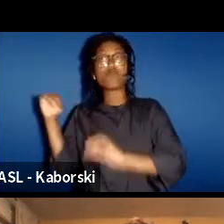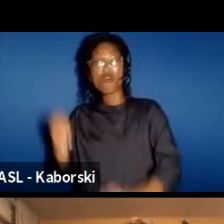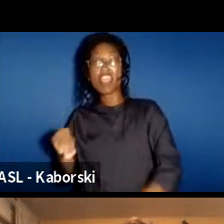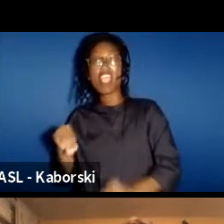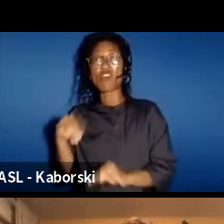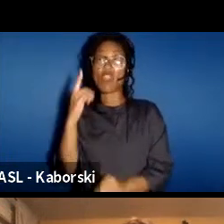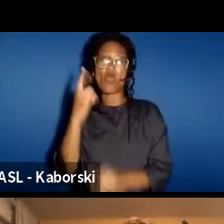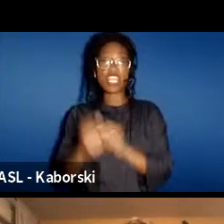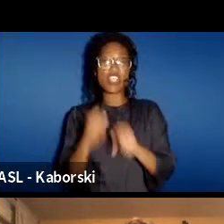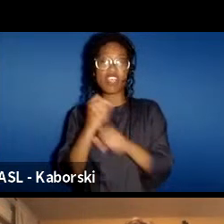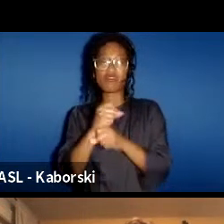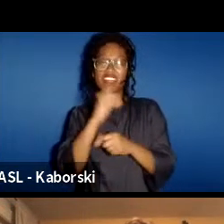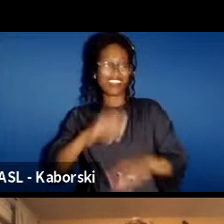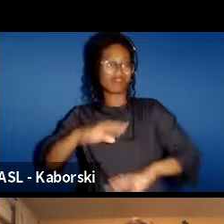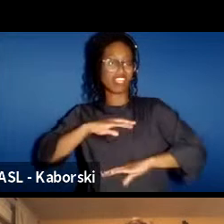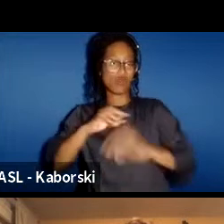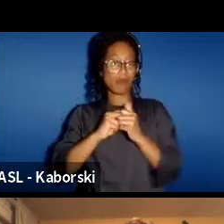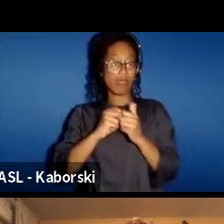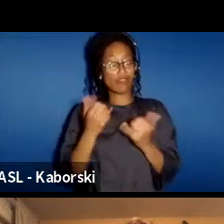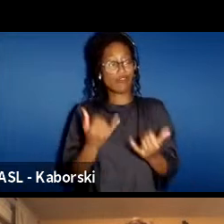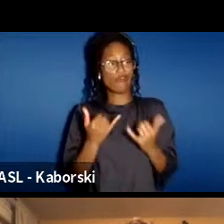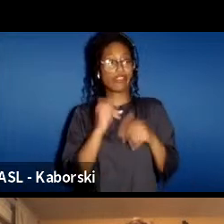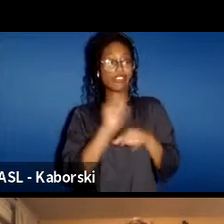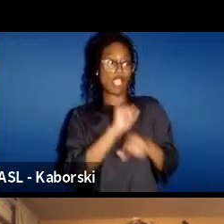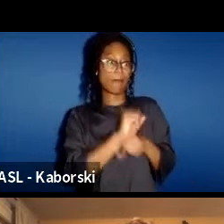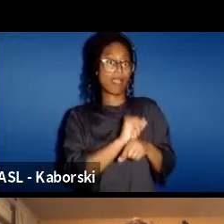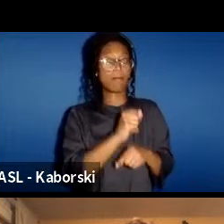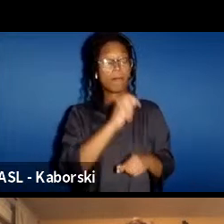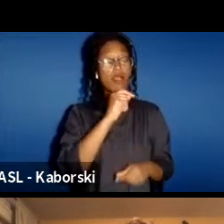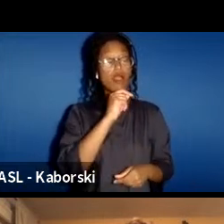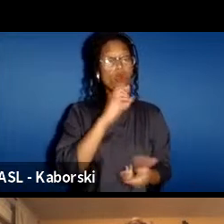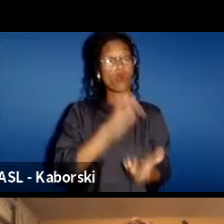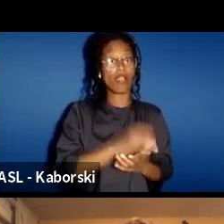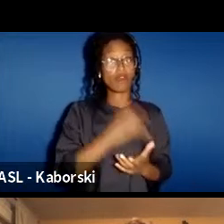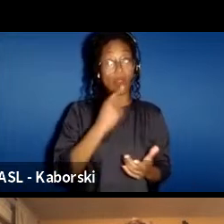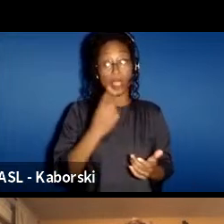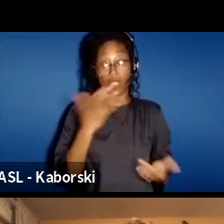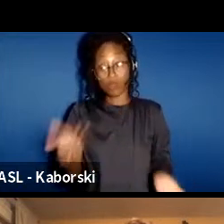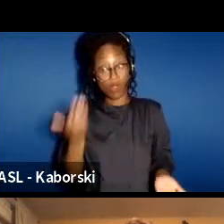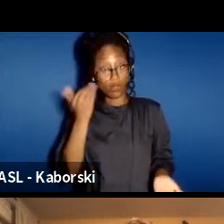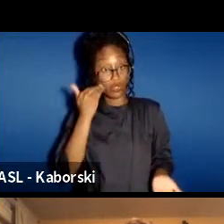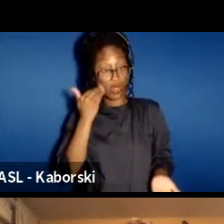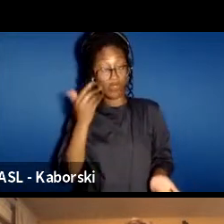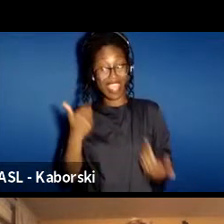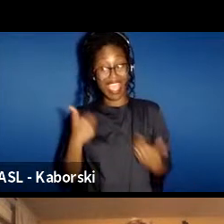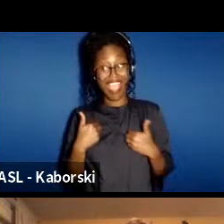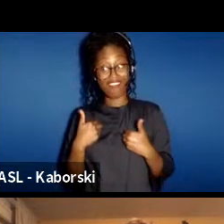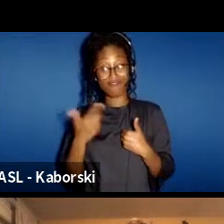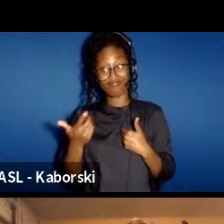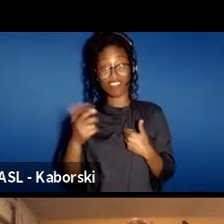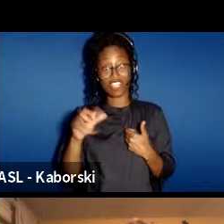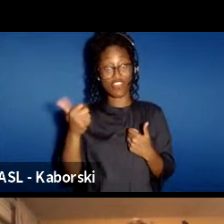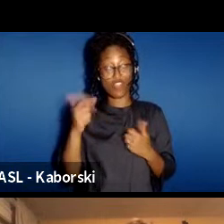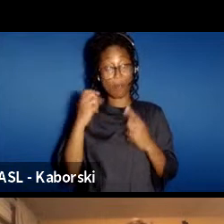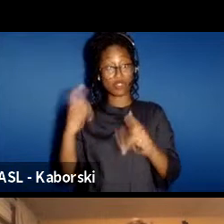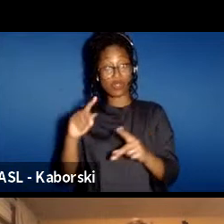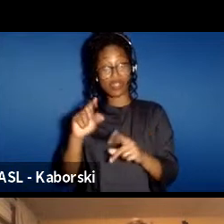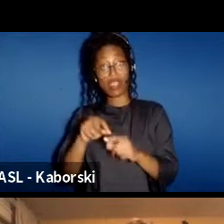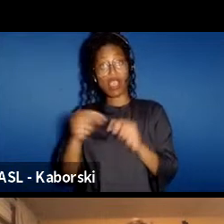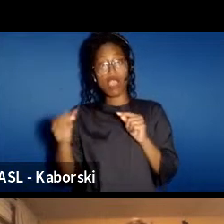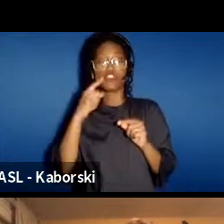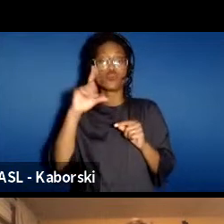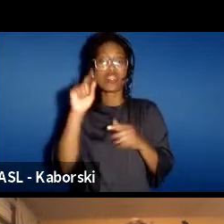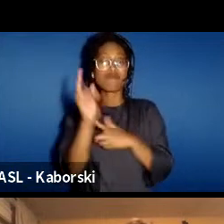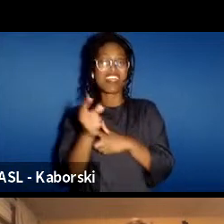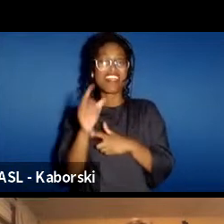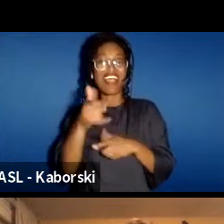I wasn't very happy where I was. My wife said, you know, Brown-Forman has an opportunity. Why don't you think about that? And within 20 minutes of